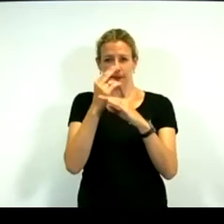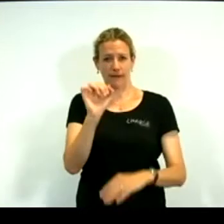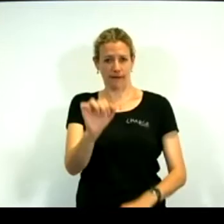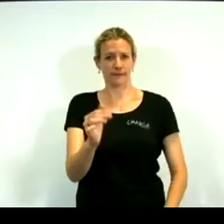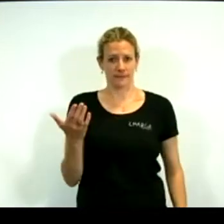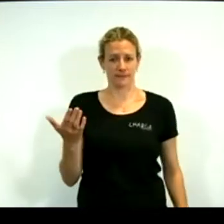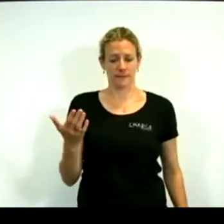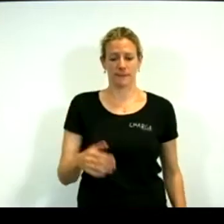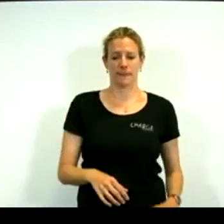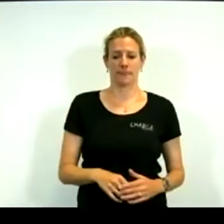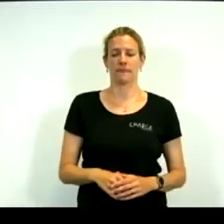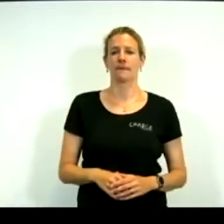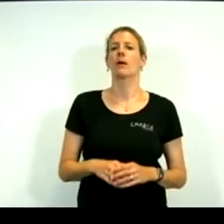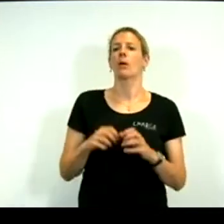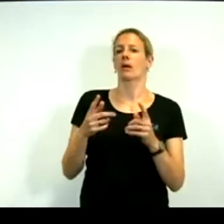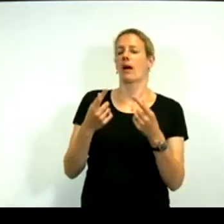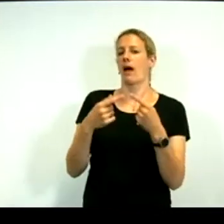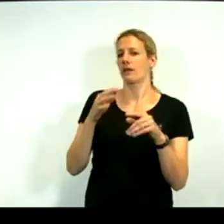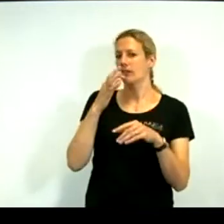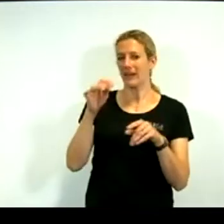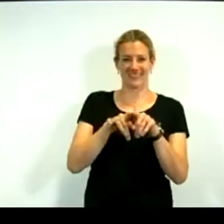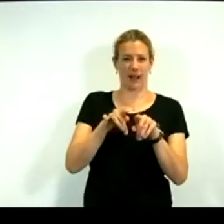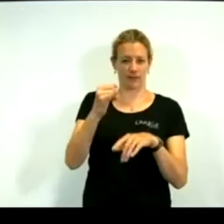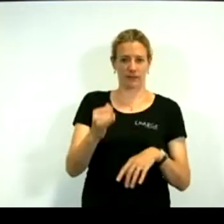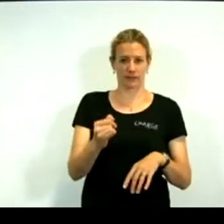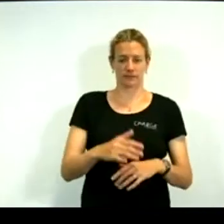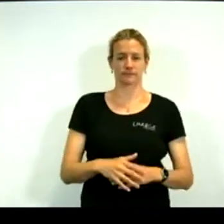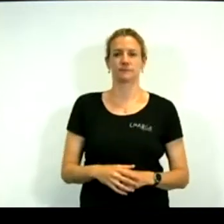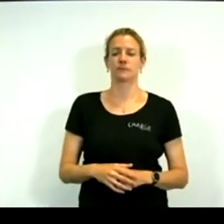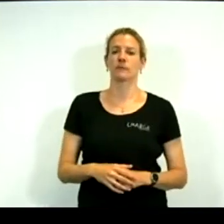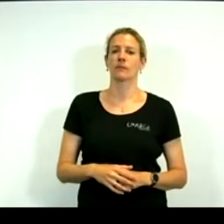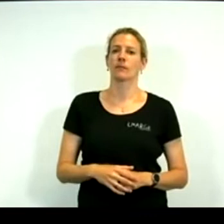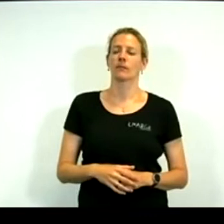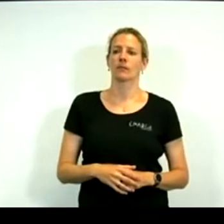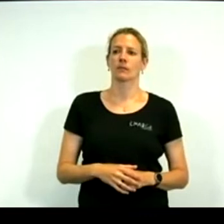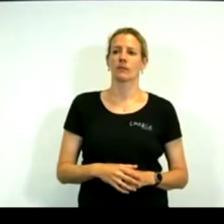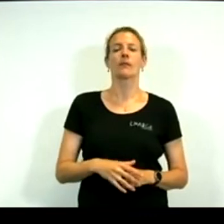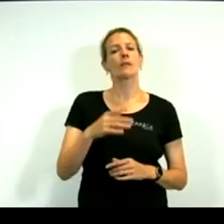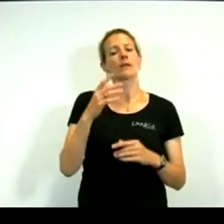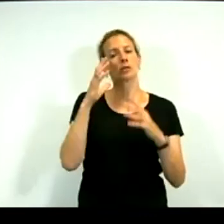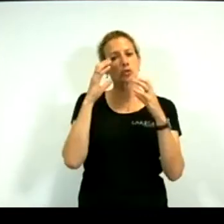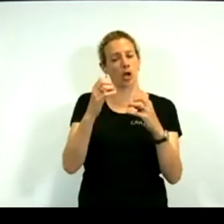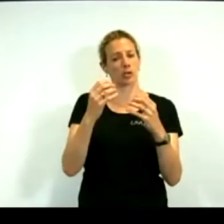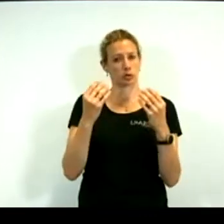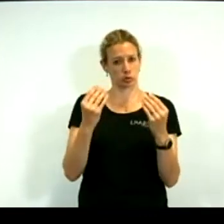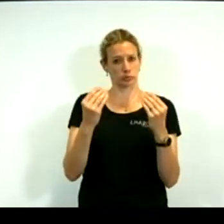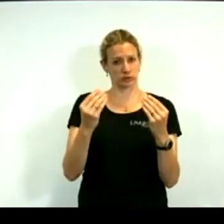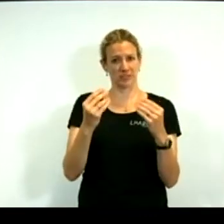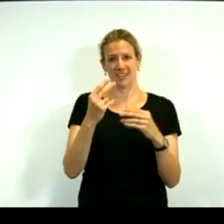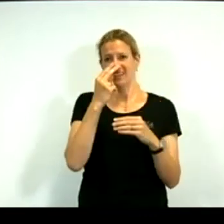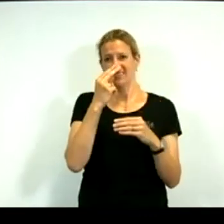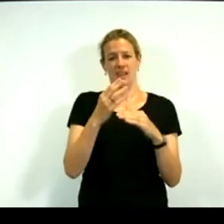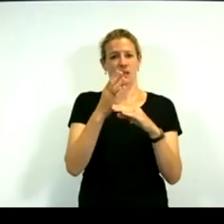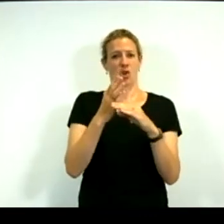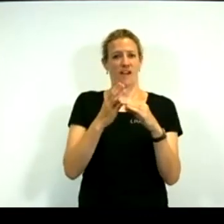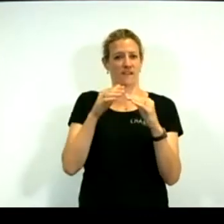Das gleiche Kind, David. Same child, still David. Is it typical of CHARGE for visual acuity to keep